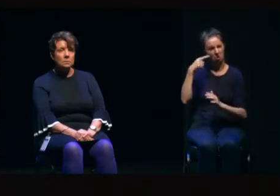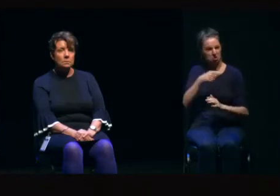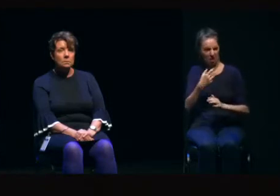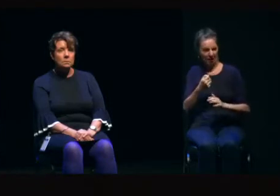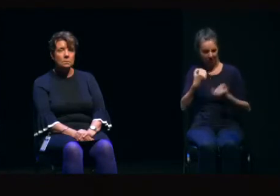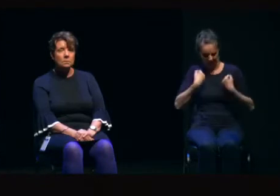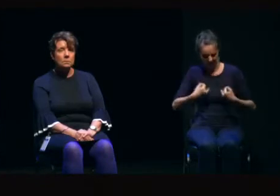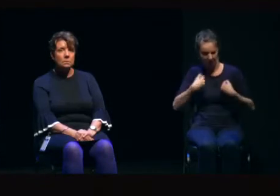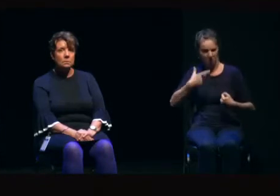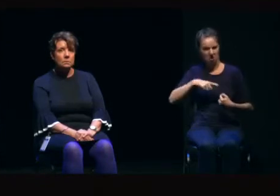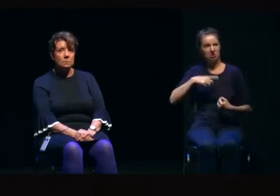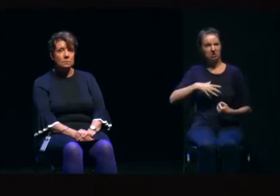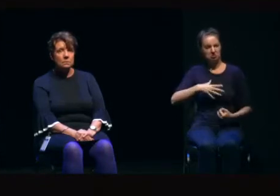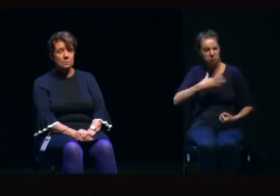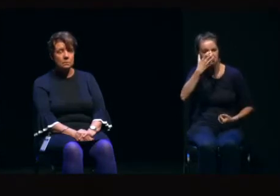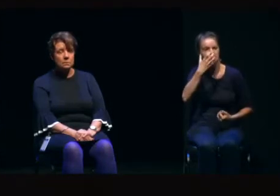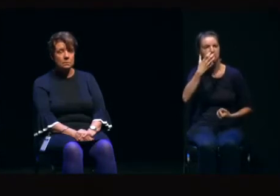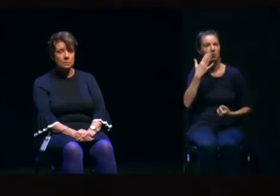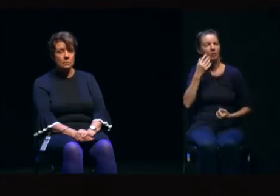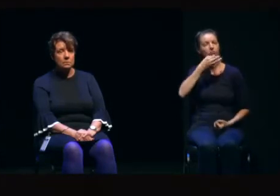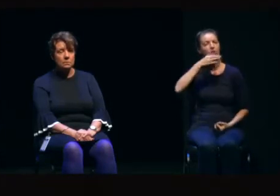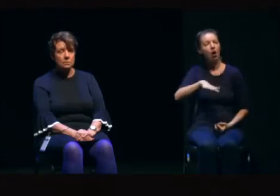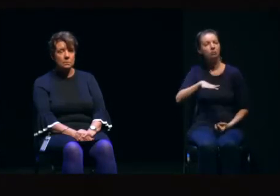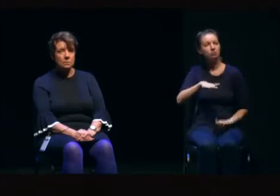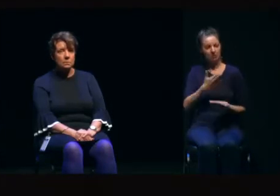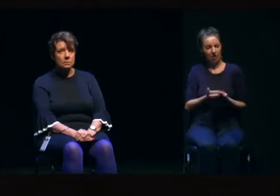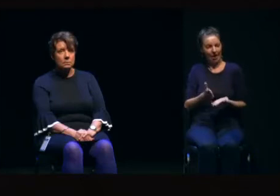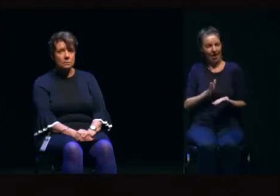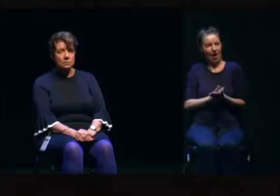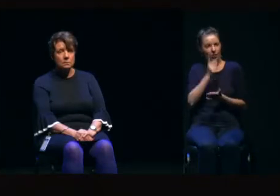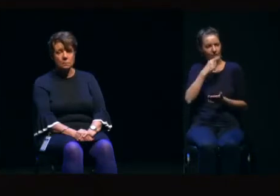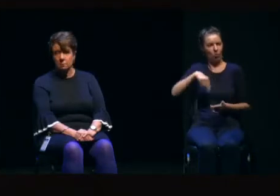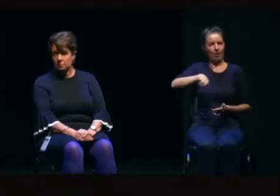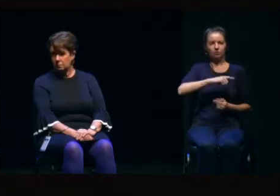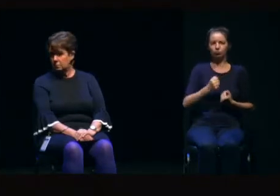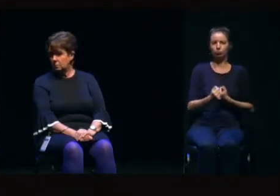such an angry child. How do we, as strong women,